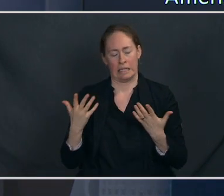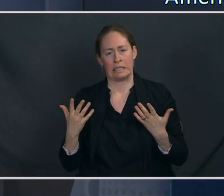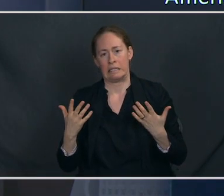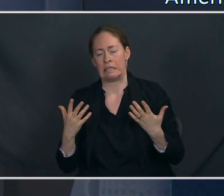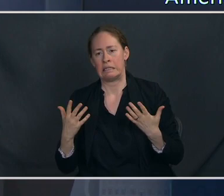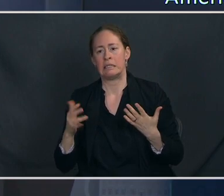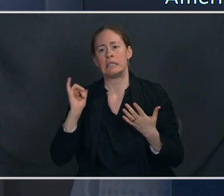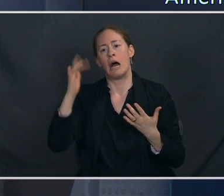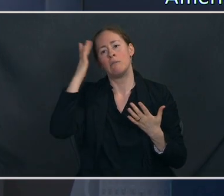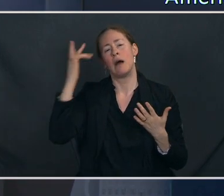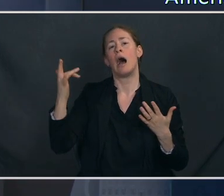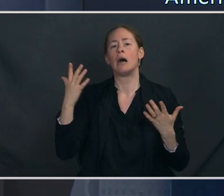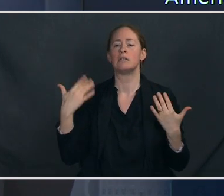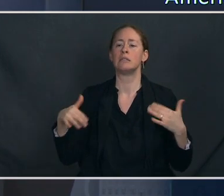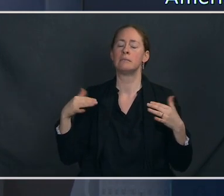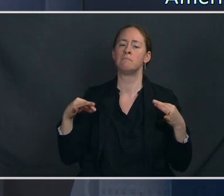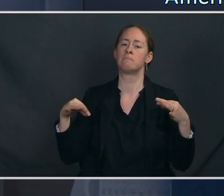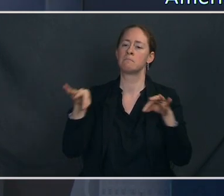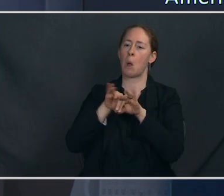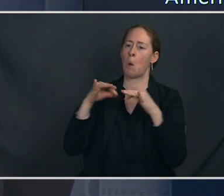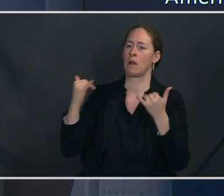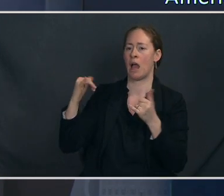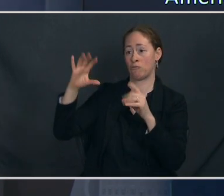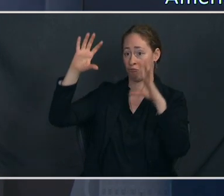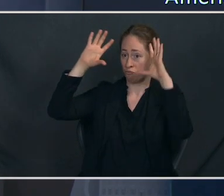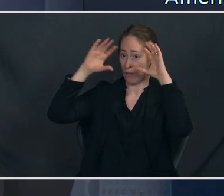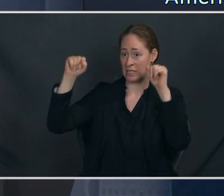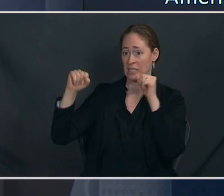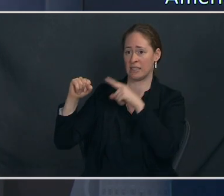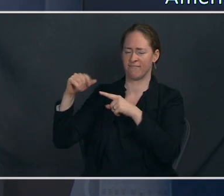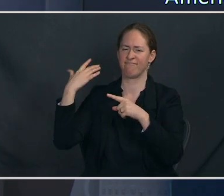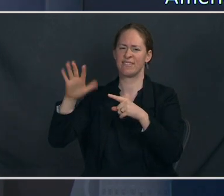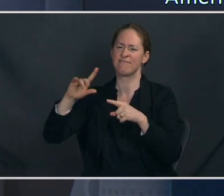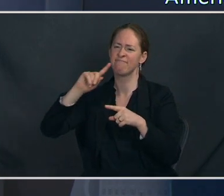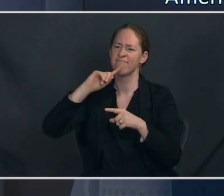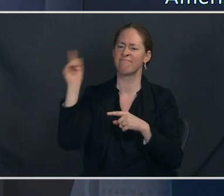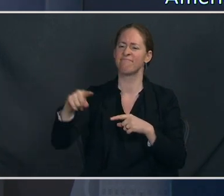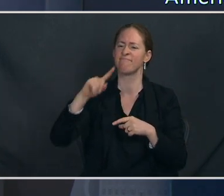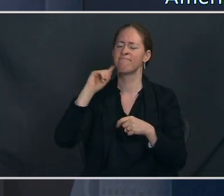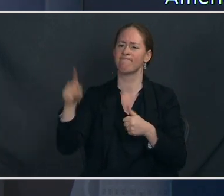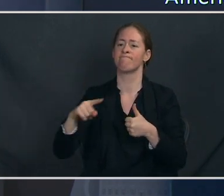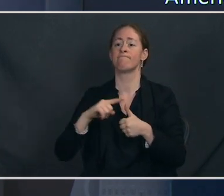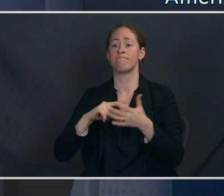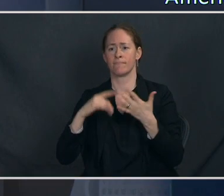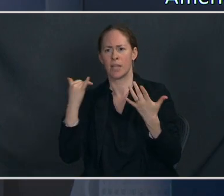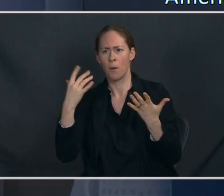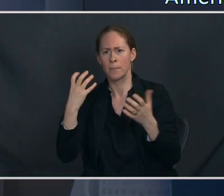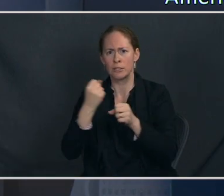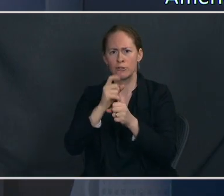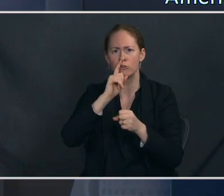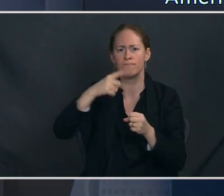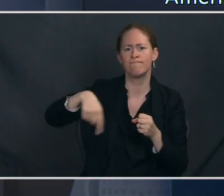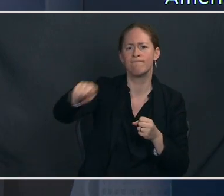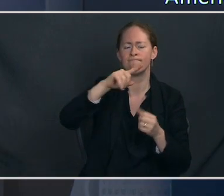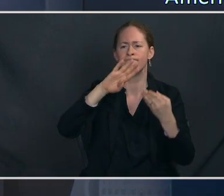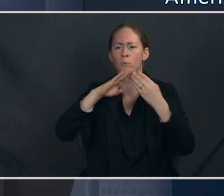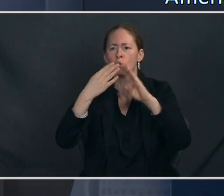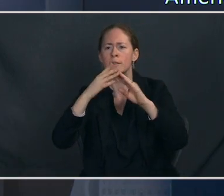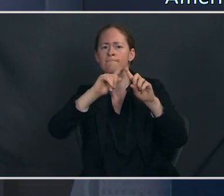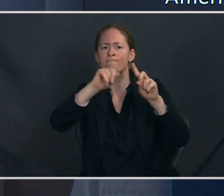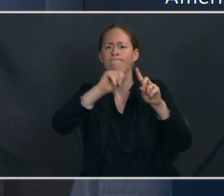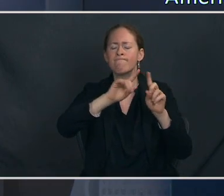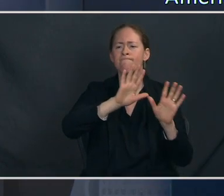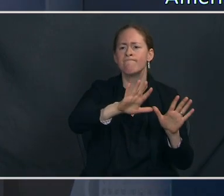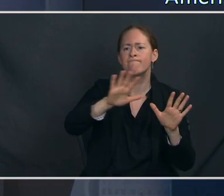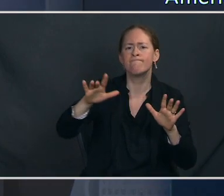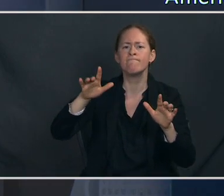president has ordered the intelligence community to compile a comprehensive assessment of the